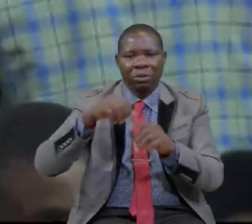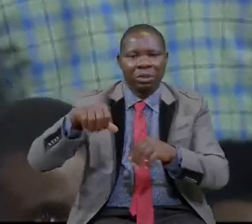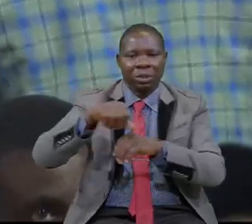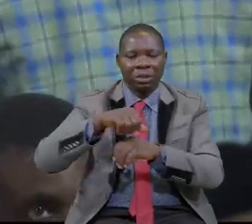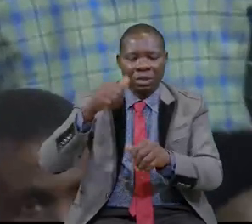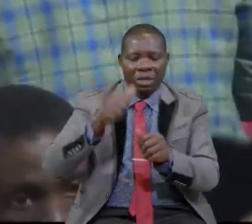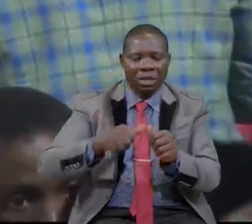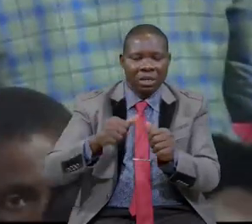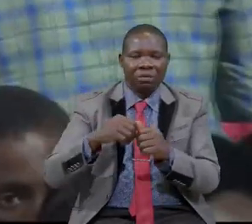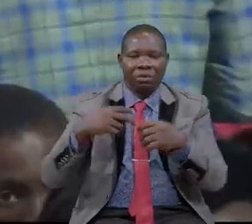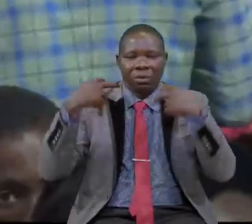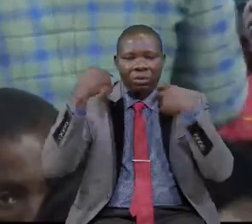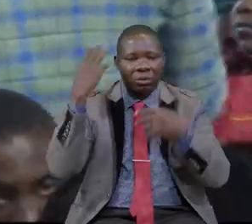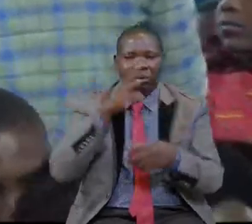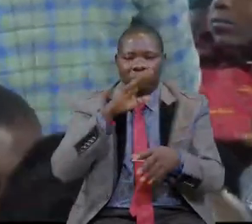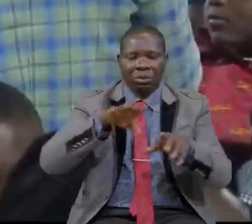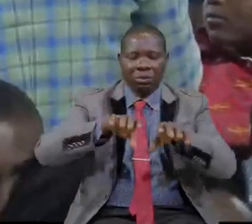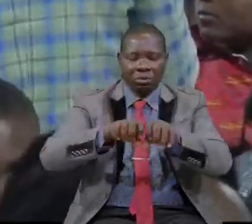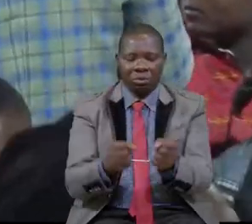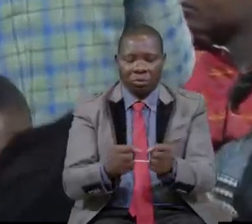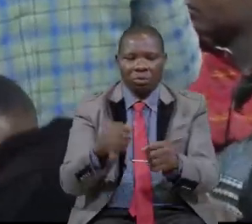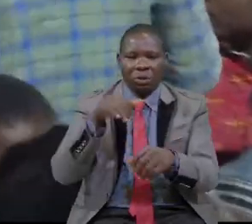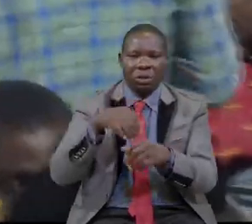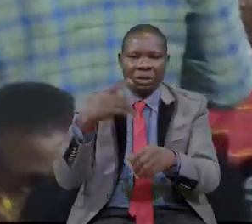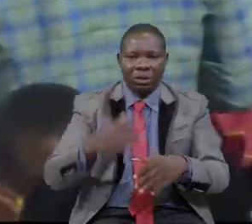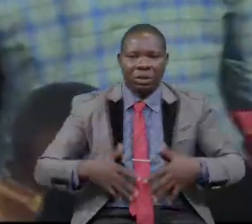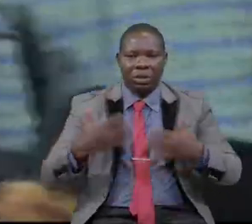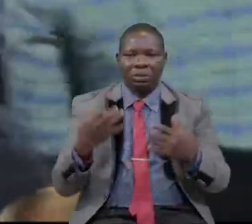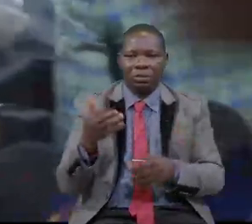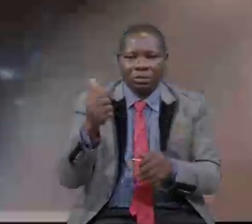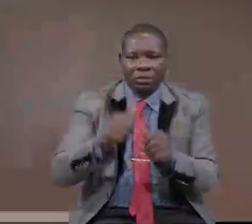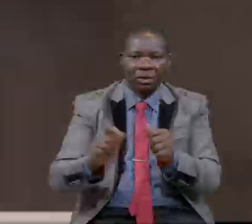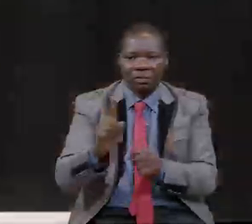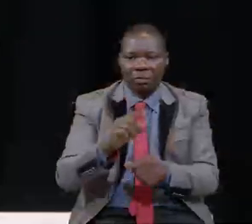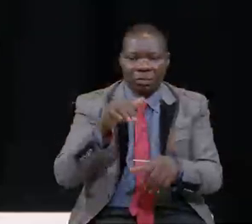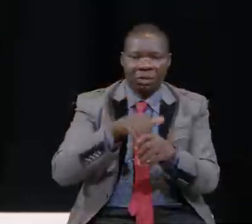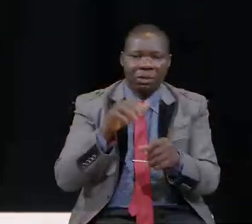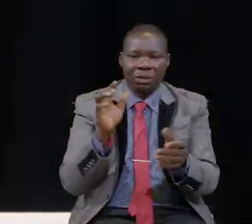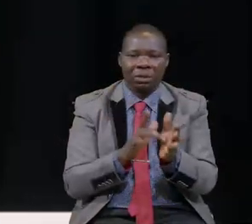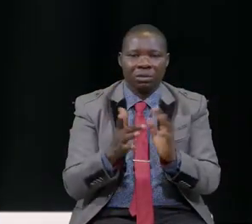broken in the lives of everyone in Jesus' name.